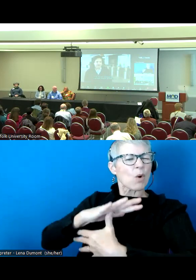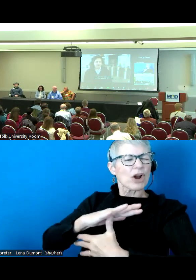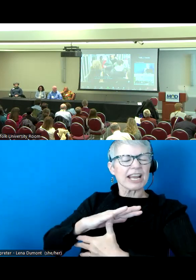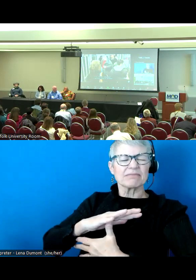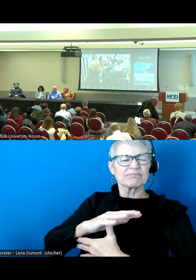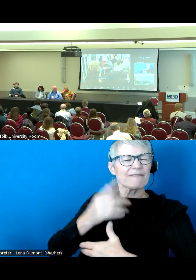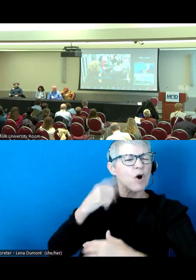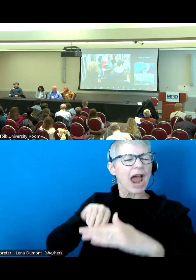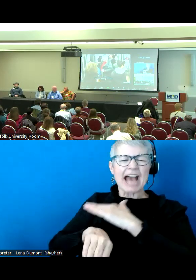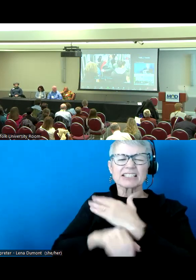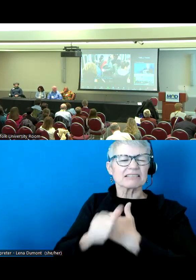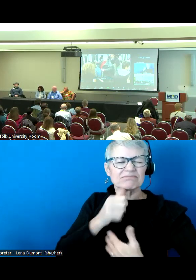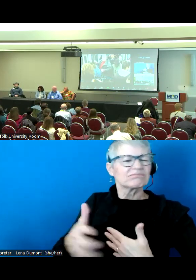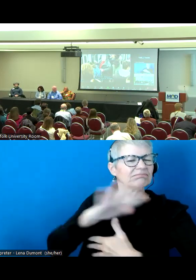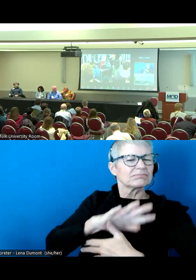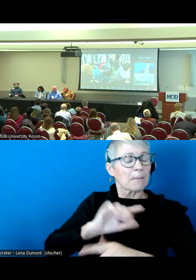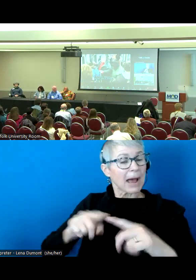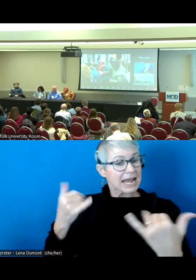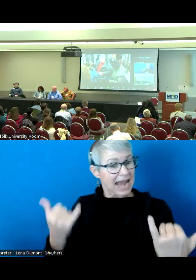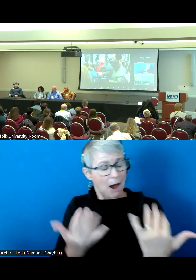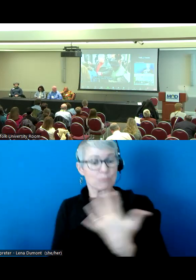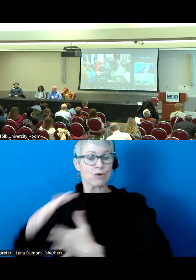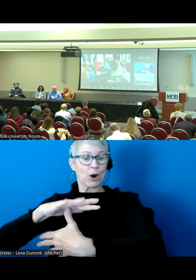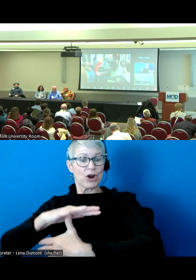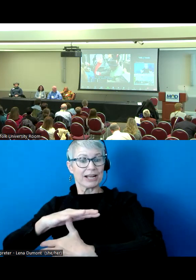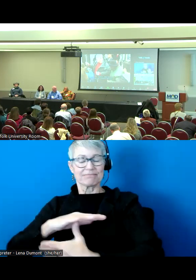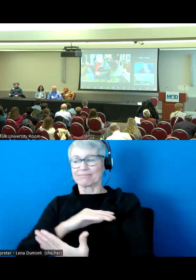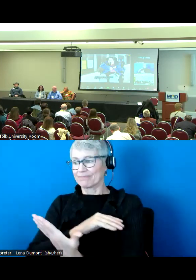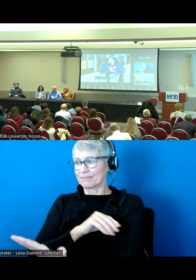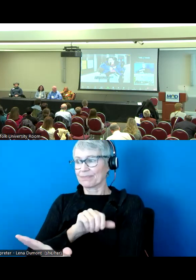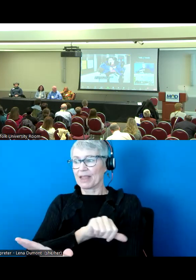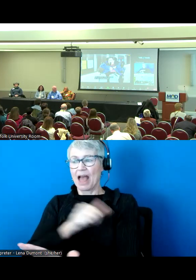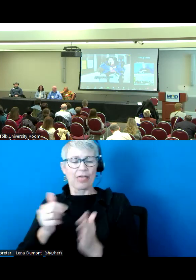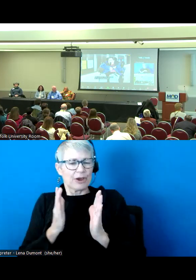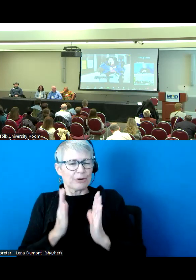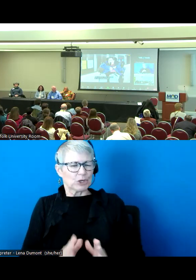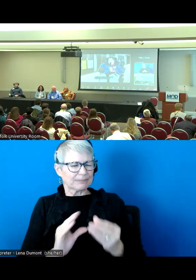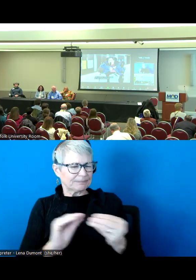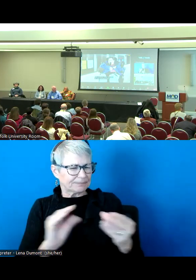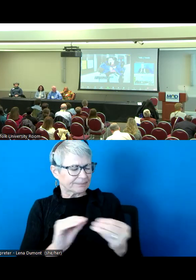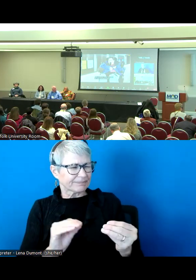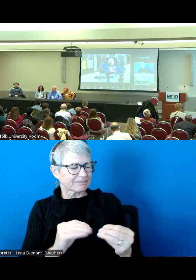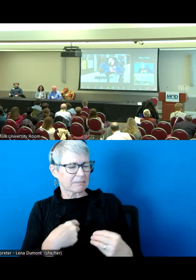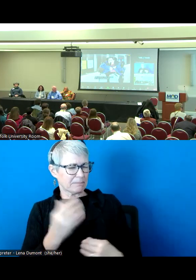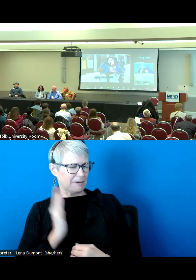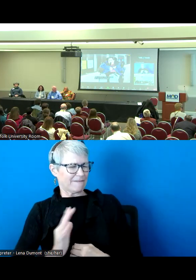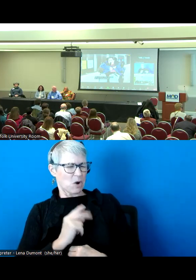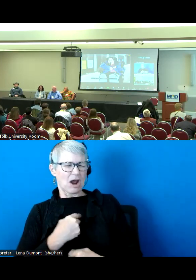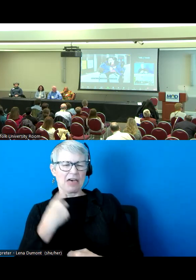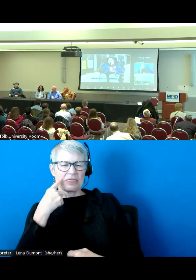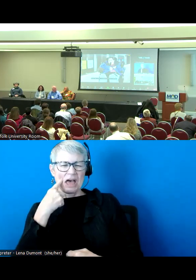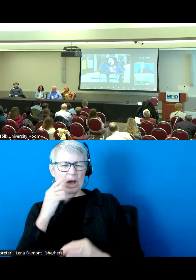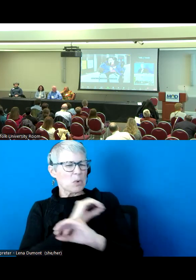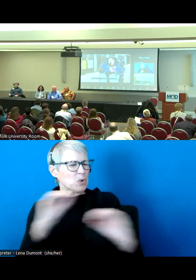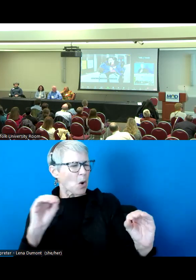I never thought things would change. And since the change in my situation, having